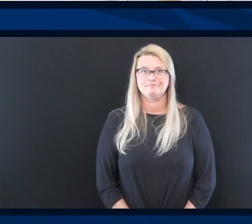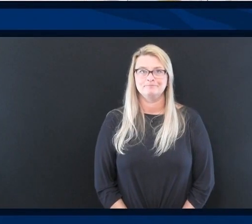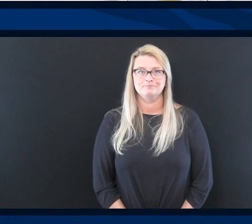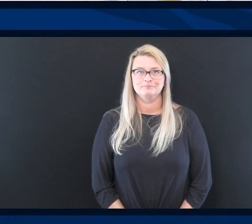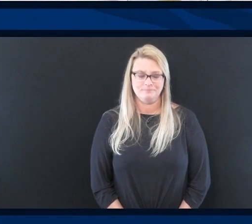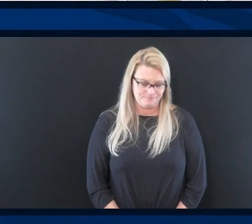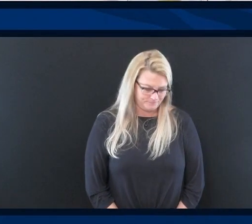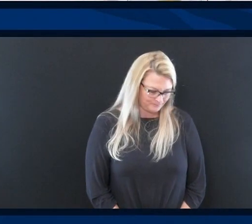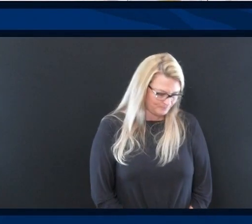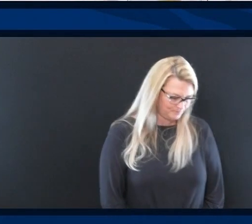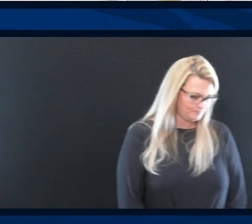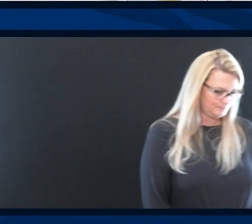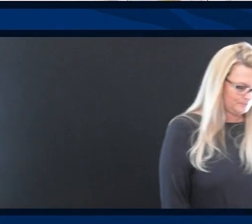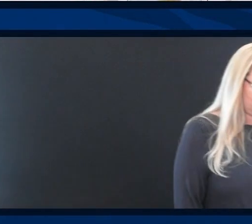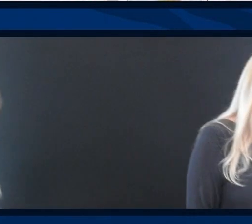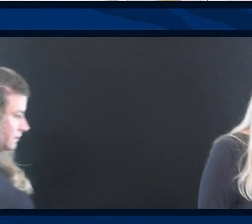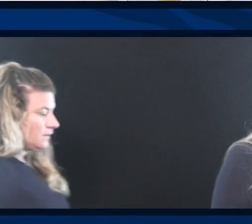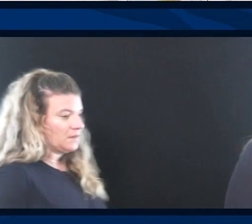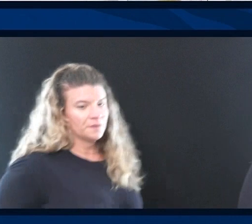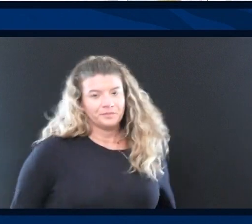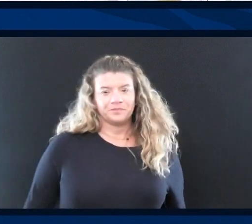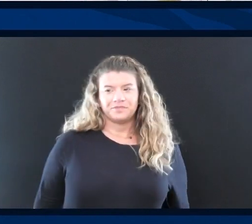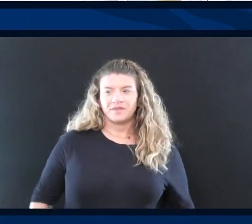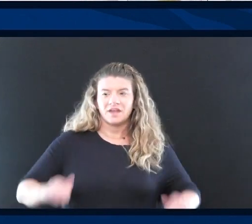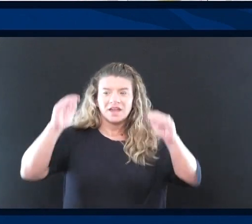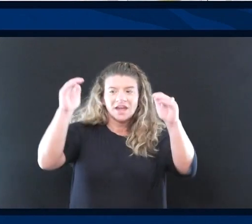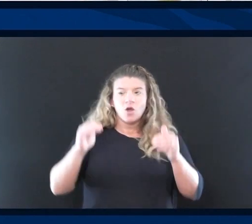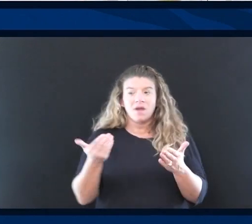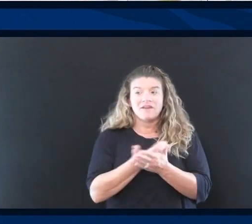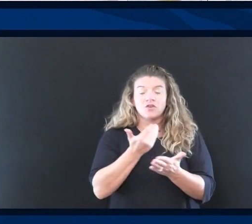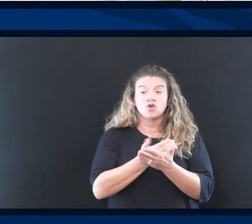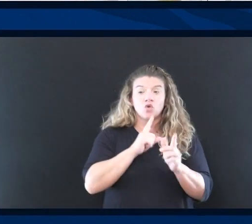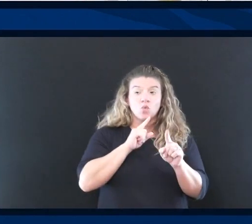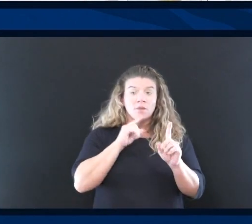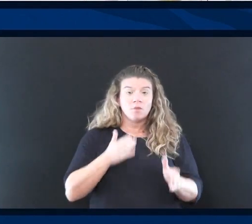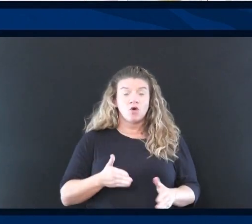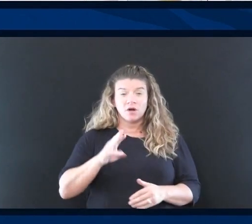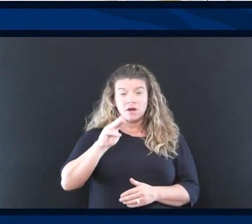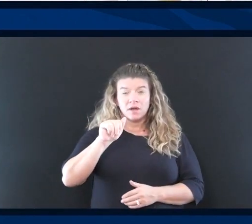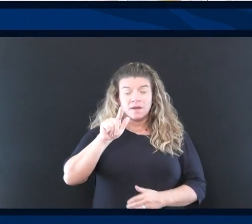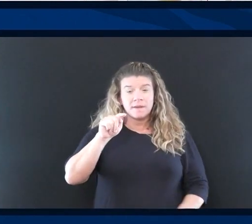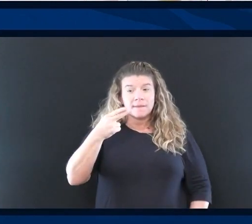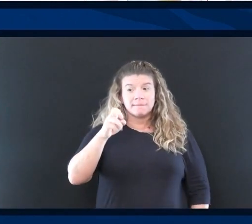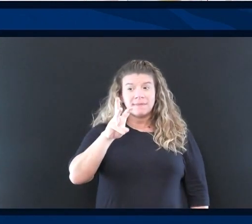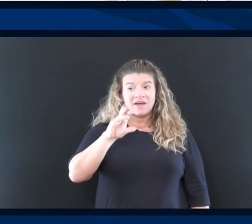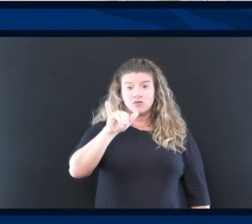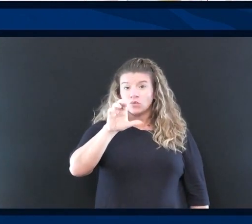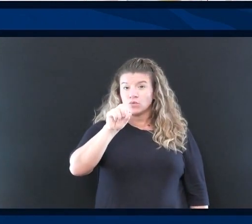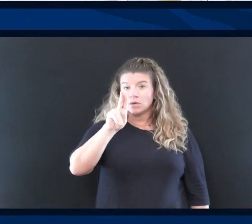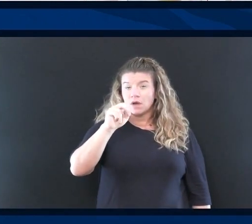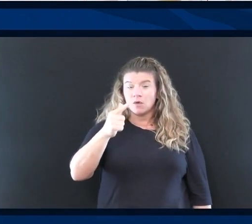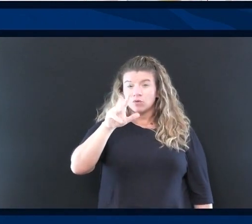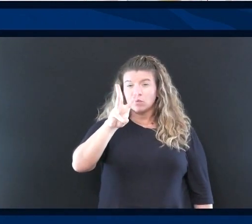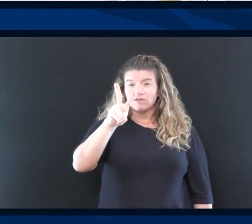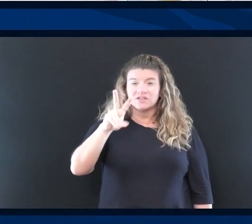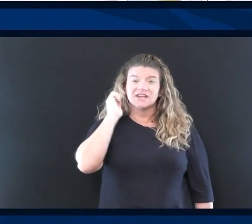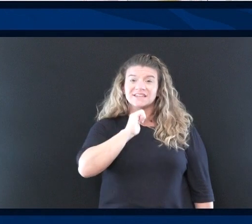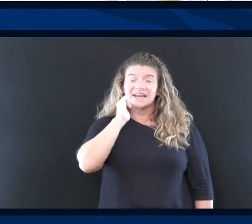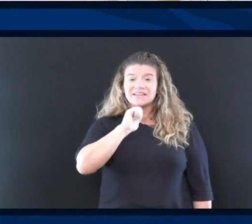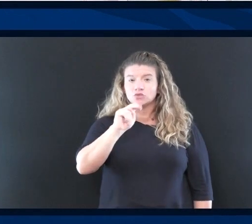All right, thank you, Steve. We have a new reporter joining us again today. It's Matthew Young with West Virginia Daily News.